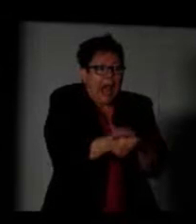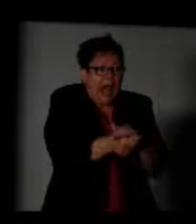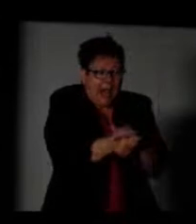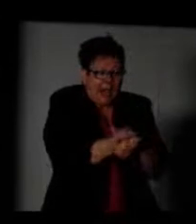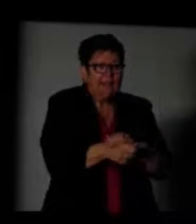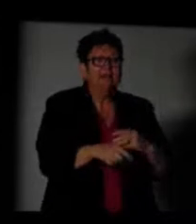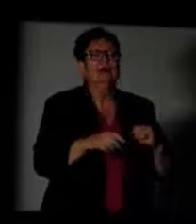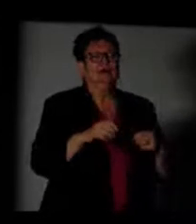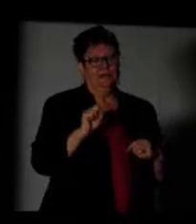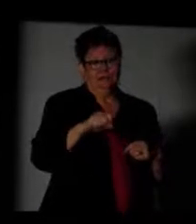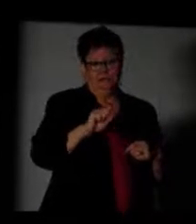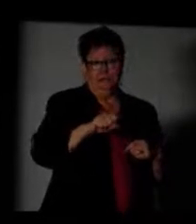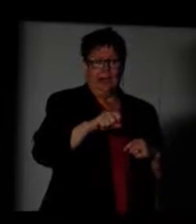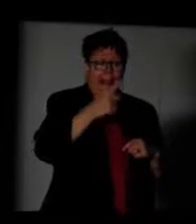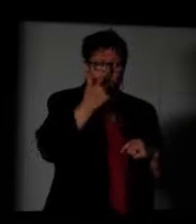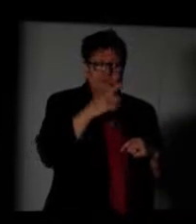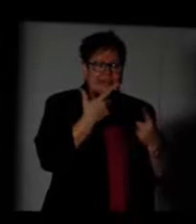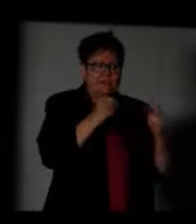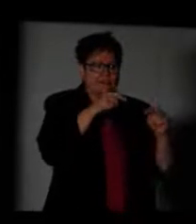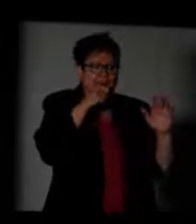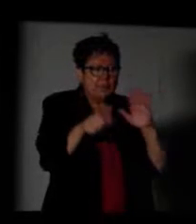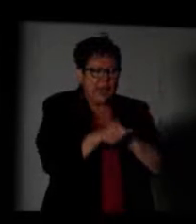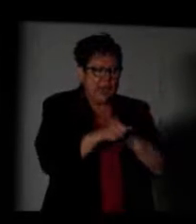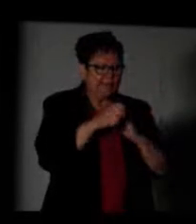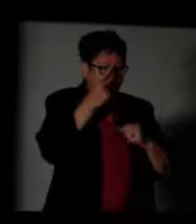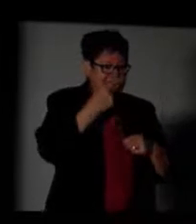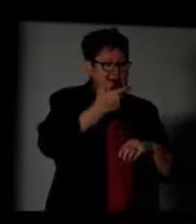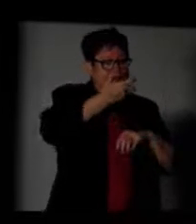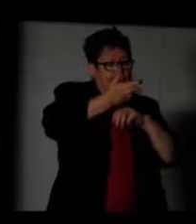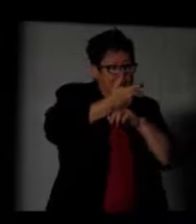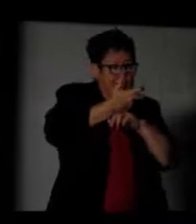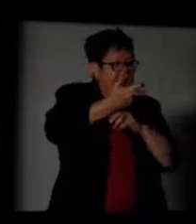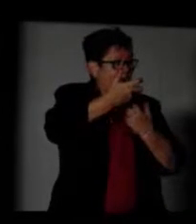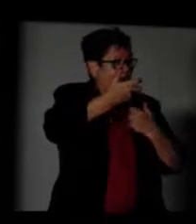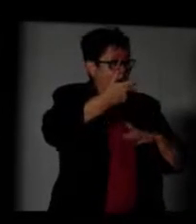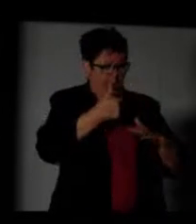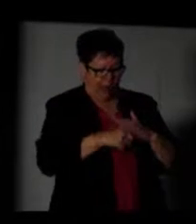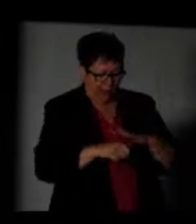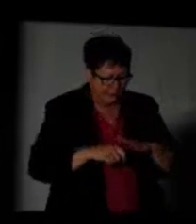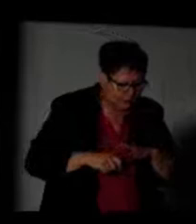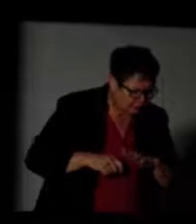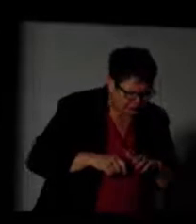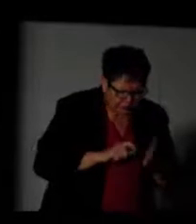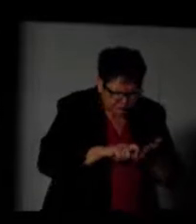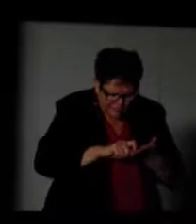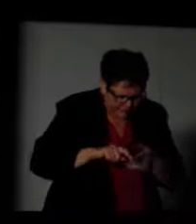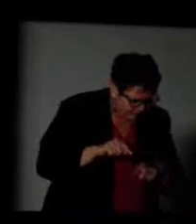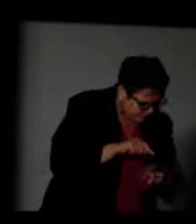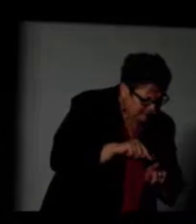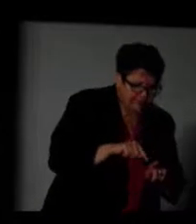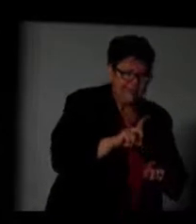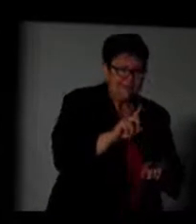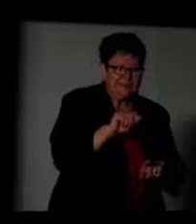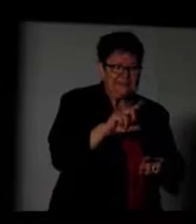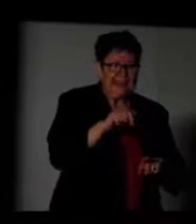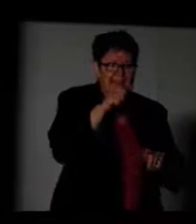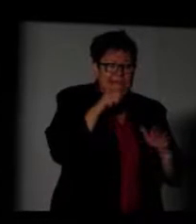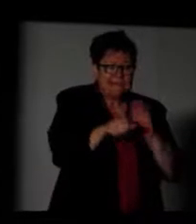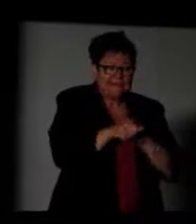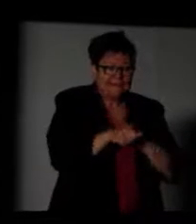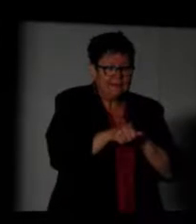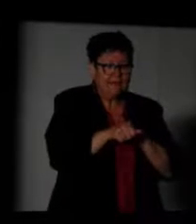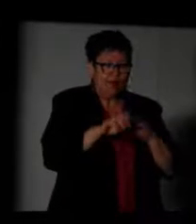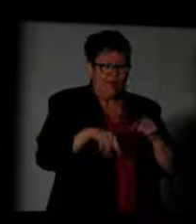see an insect on the end of a pin, and under it, a series of labels. The key data about that specimen is on